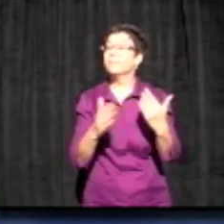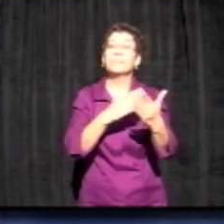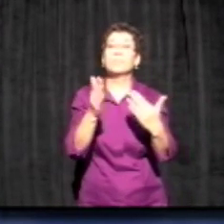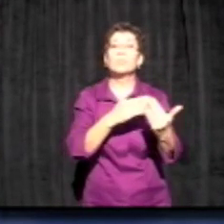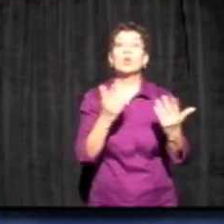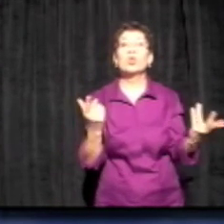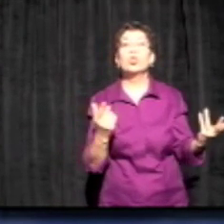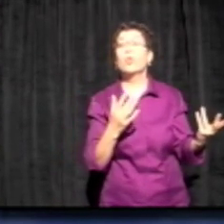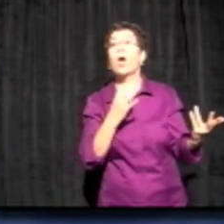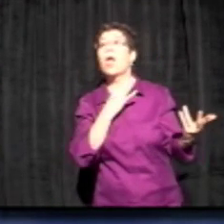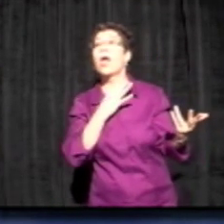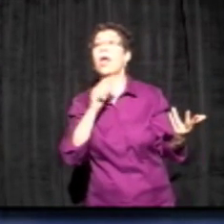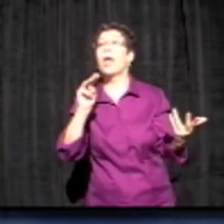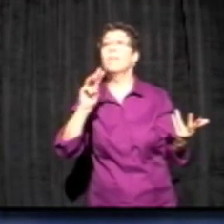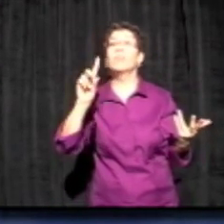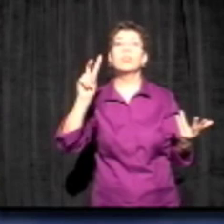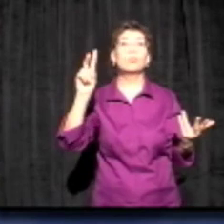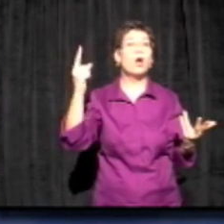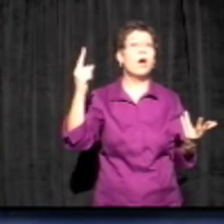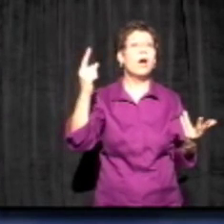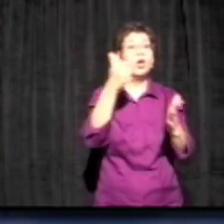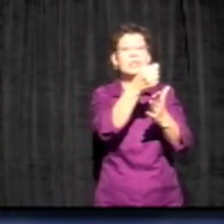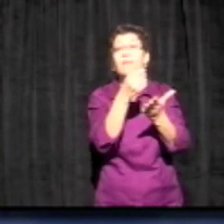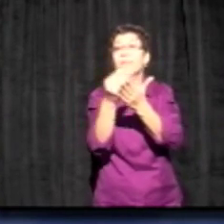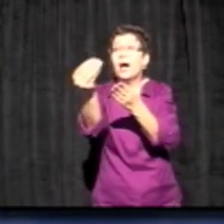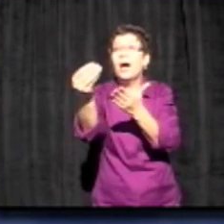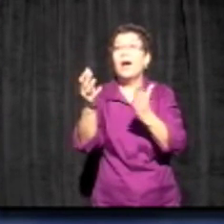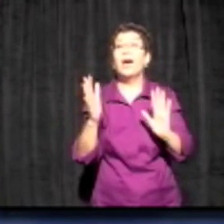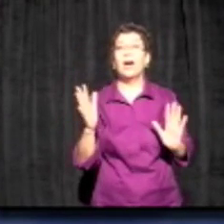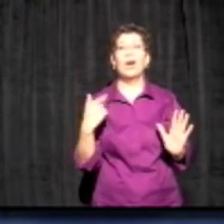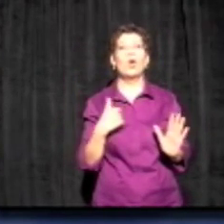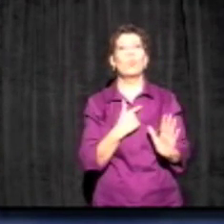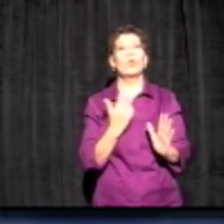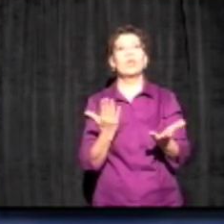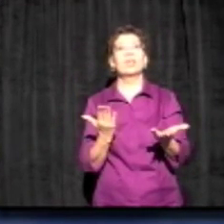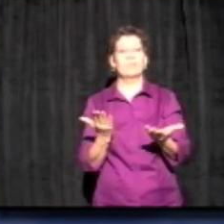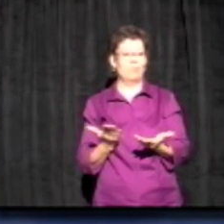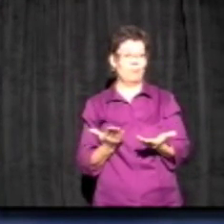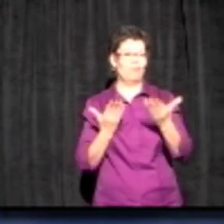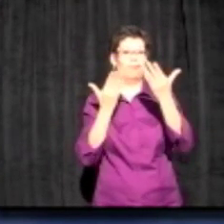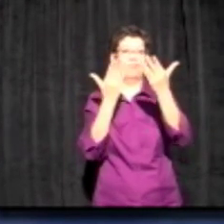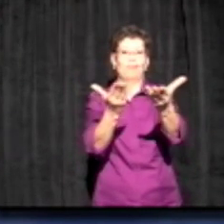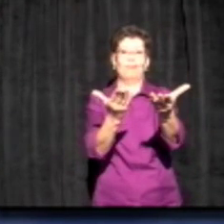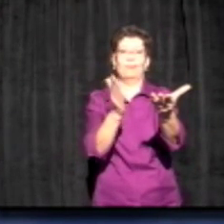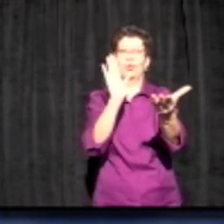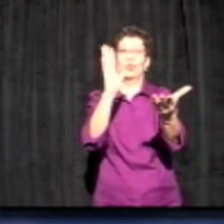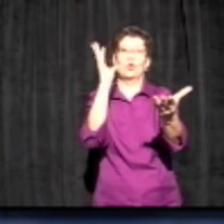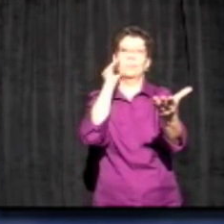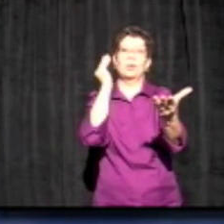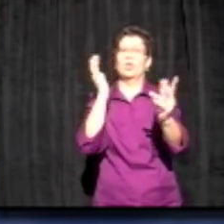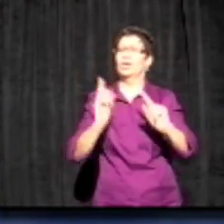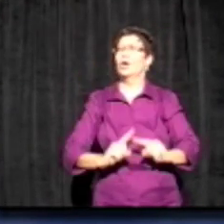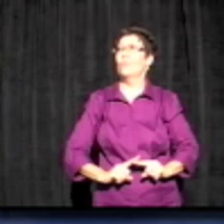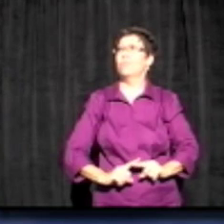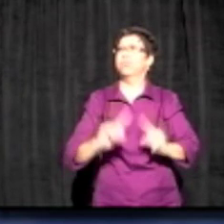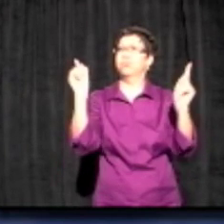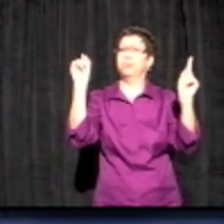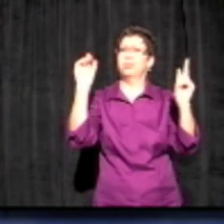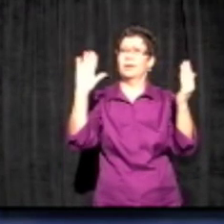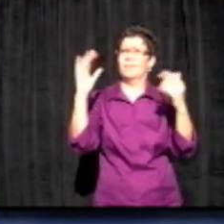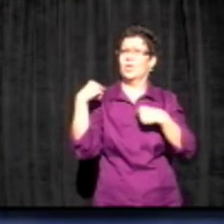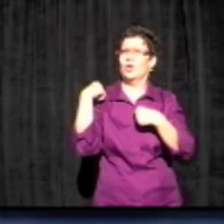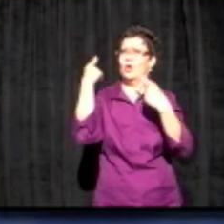the MV-1, shopping, or buying the MV-1, we'll deliver an experience very different than any